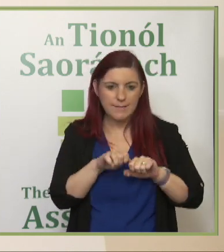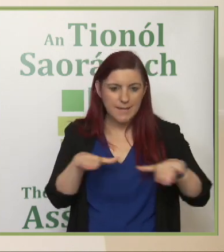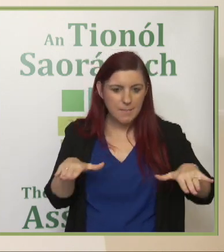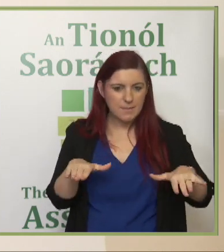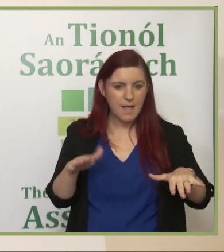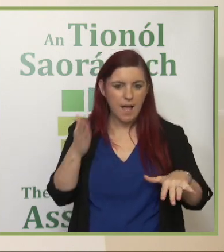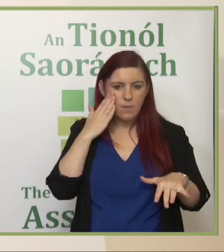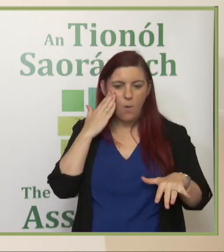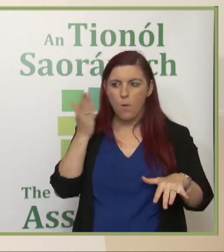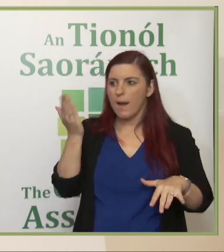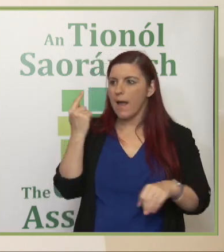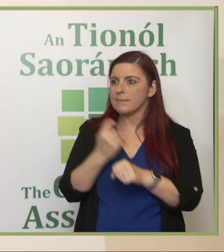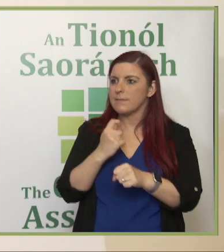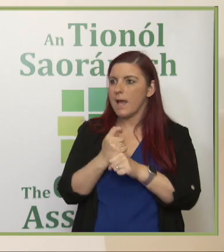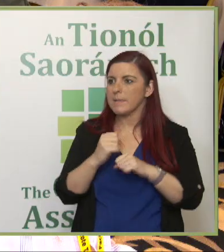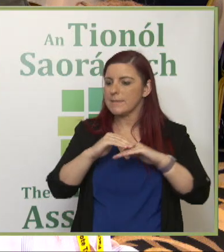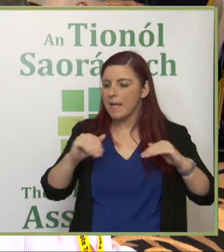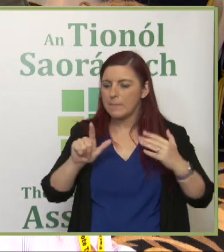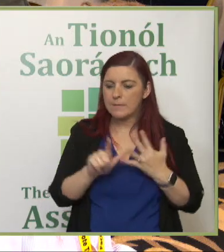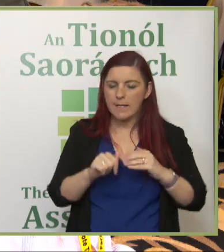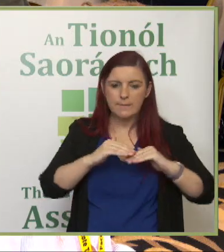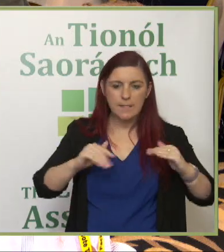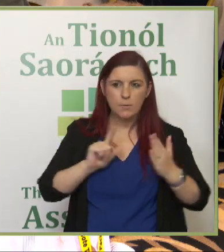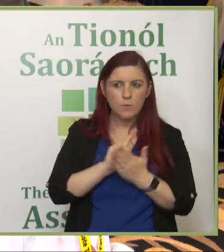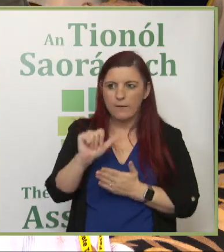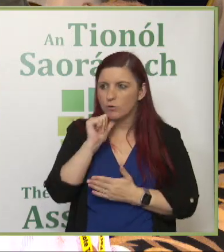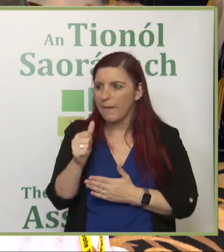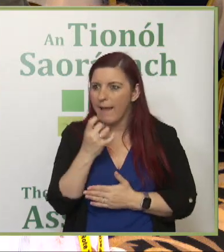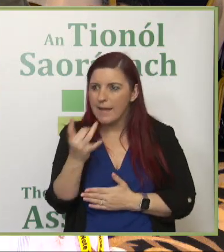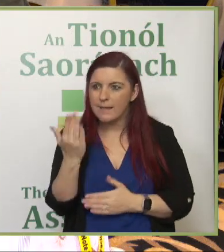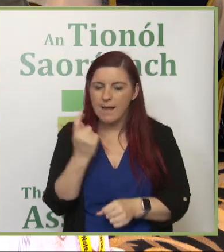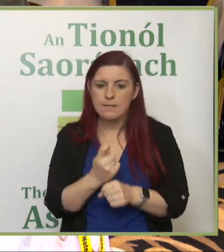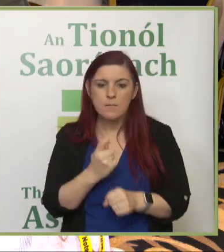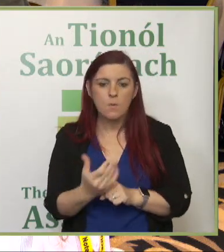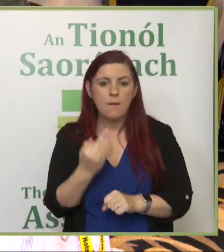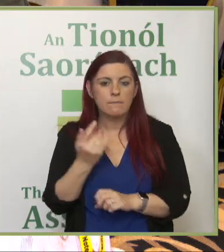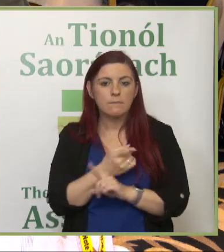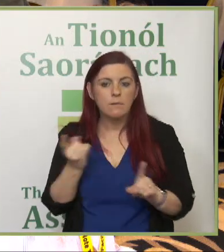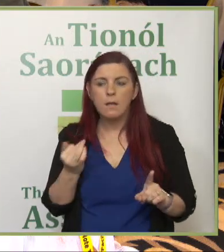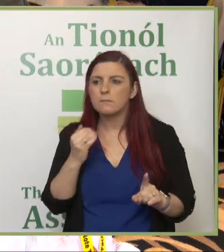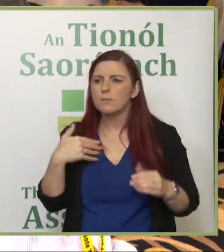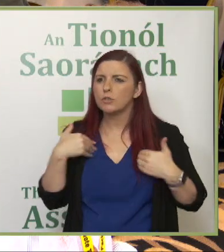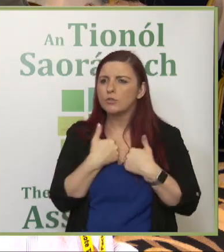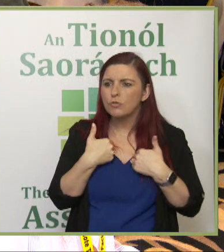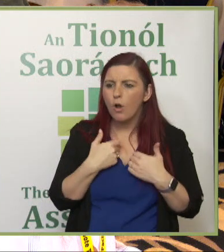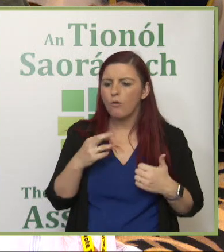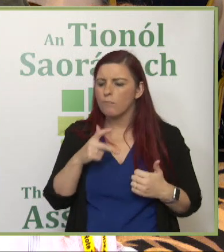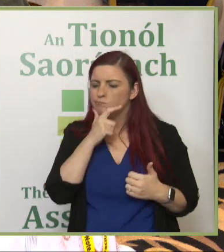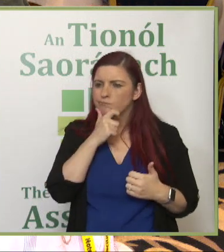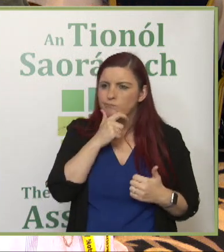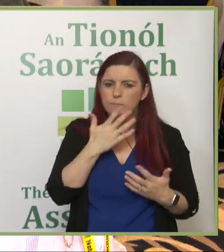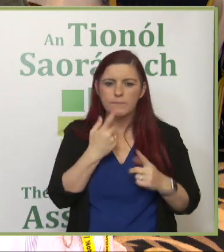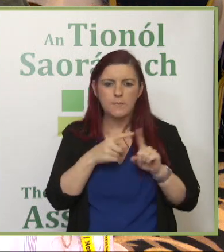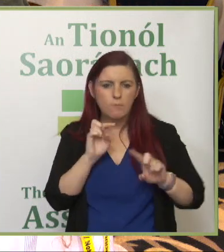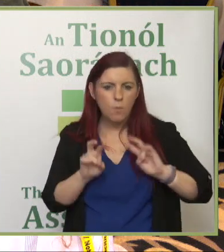and 12, we haven't got to, but again, we'll mix this through each session. If any of you has any particular concerns that you had a good questions, which